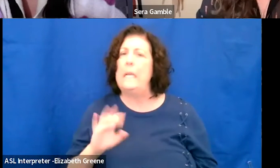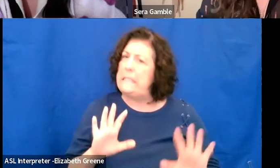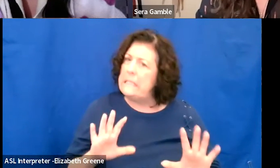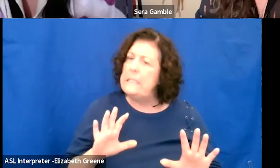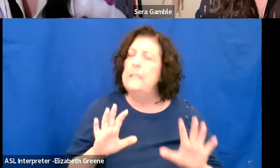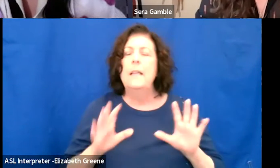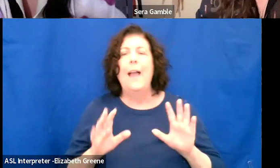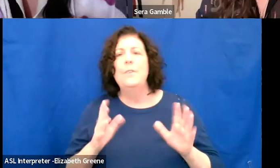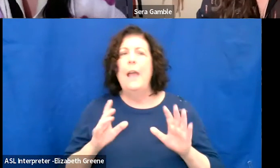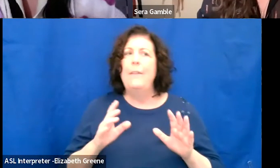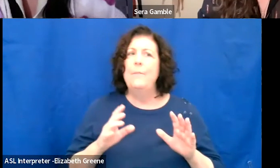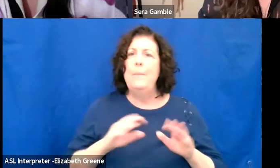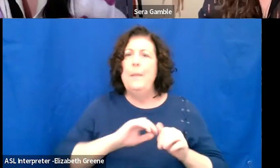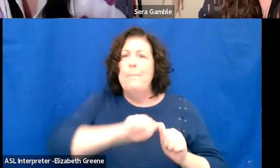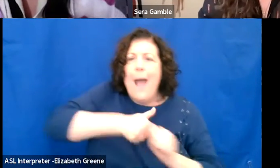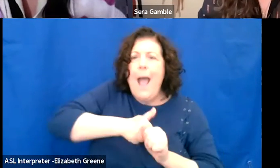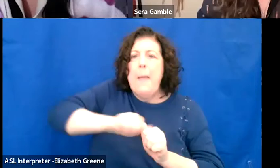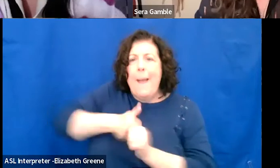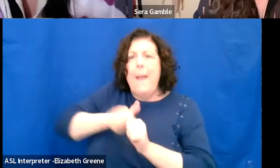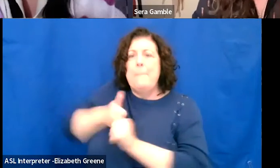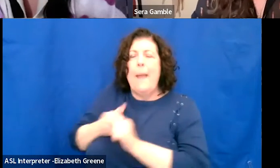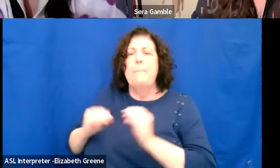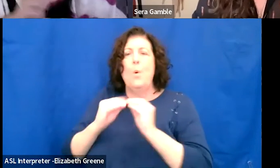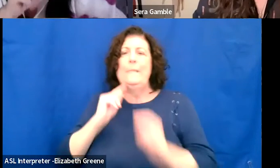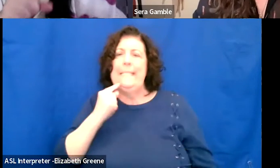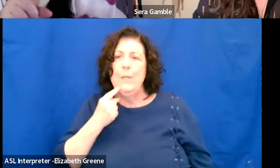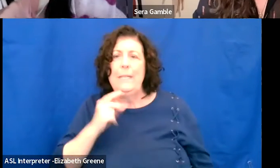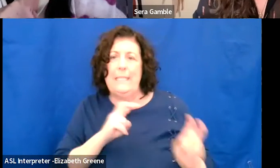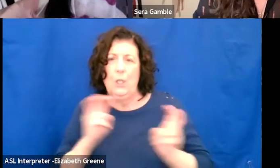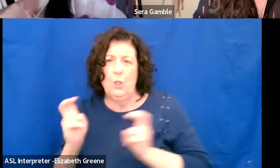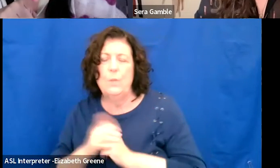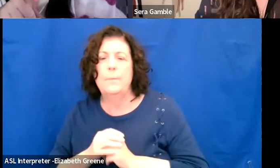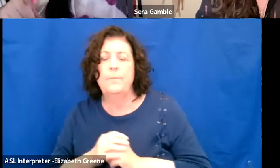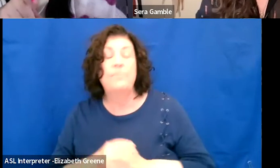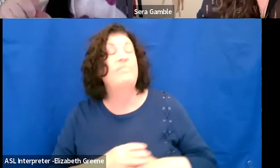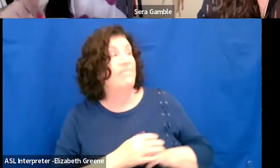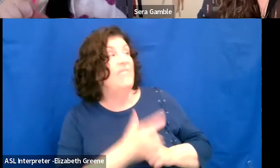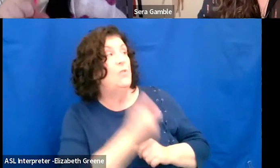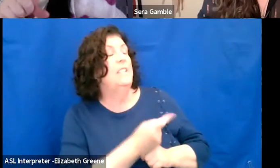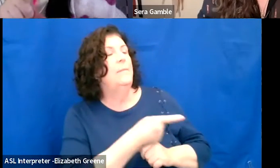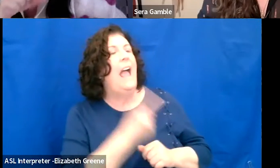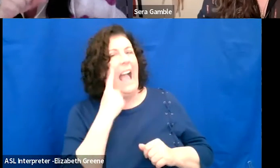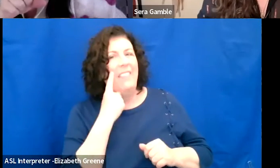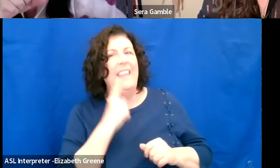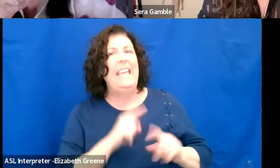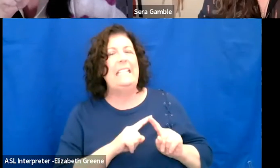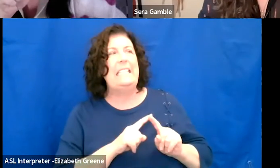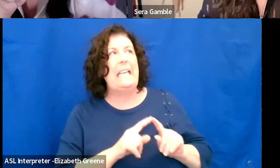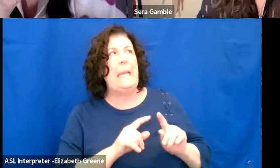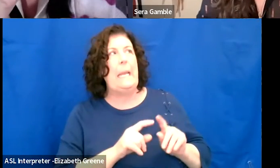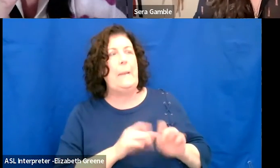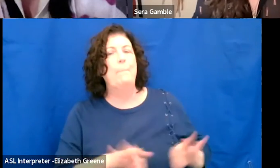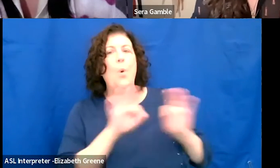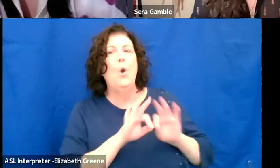they want to kind of hammer out in the writer's room for doing these episodes. And I think there's an important distinction in what you said in terms of writer that disagrees,